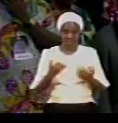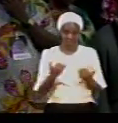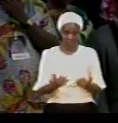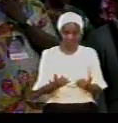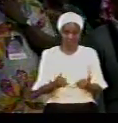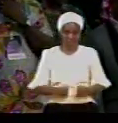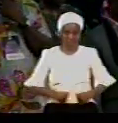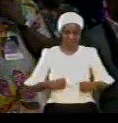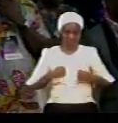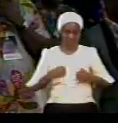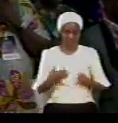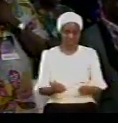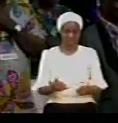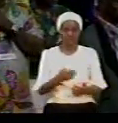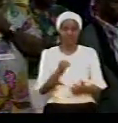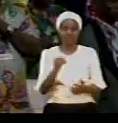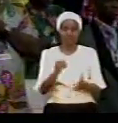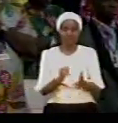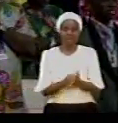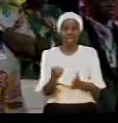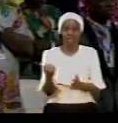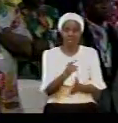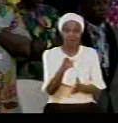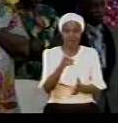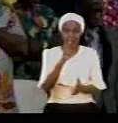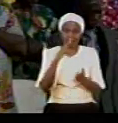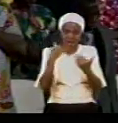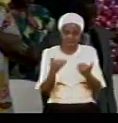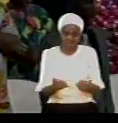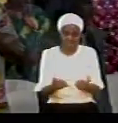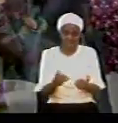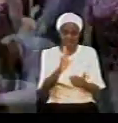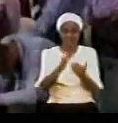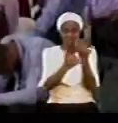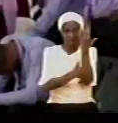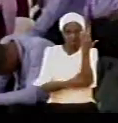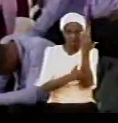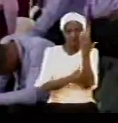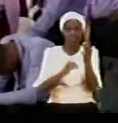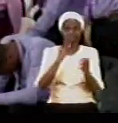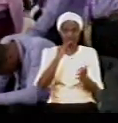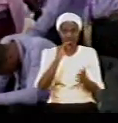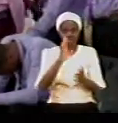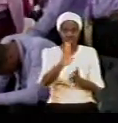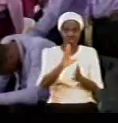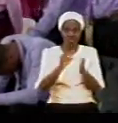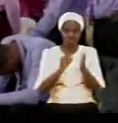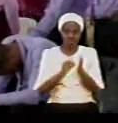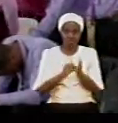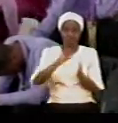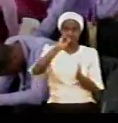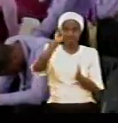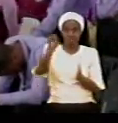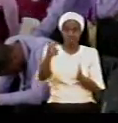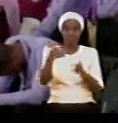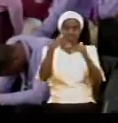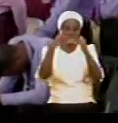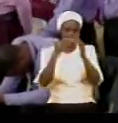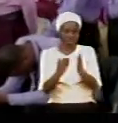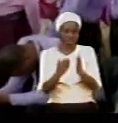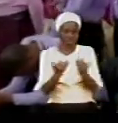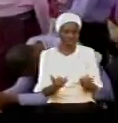Jerusalem. Pray that God's power will come down in those Jerusalem, in